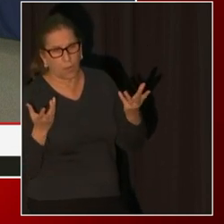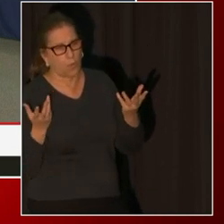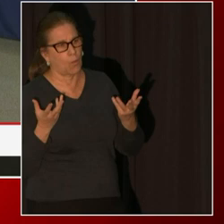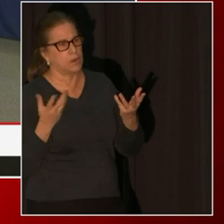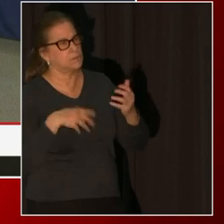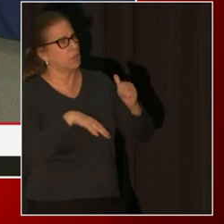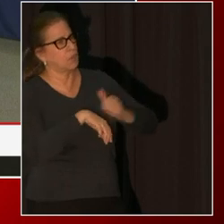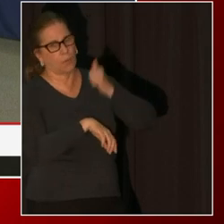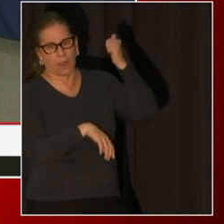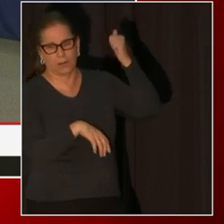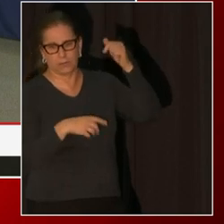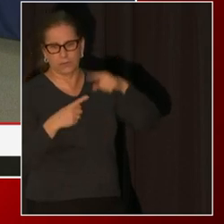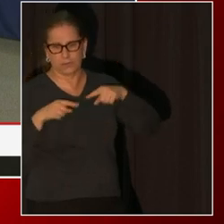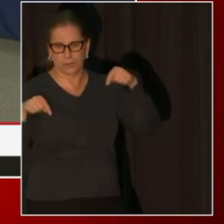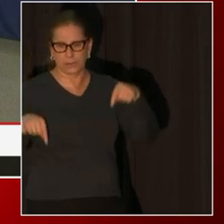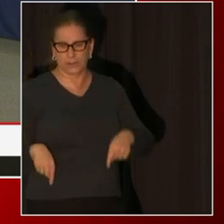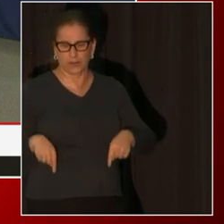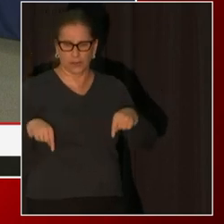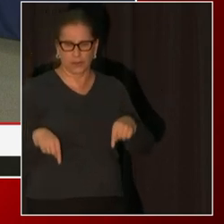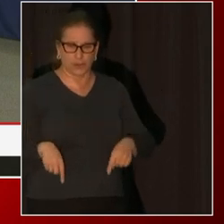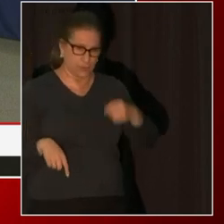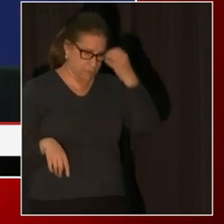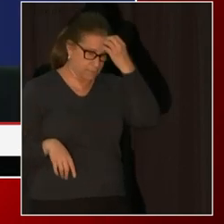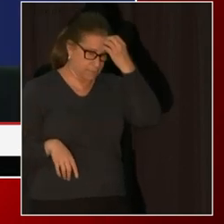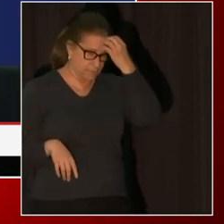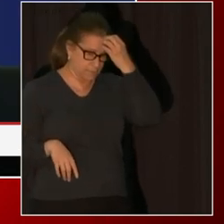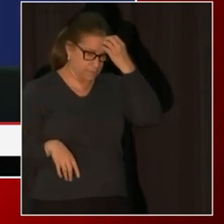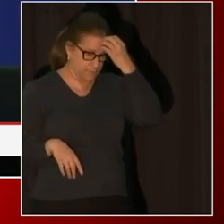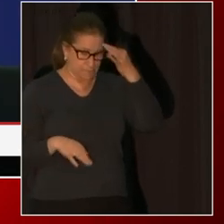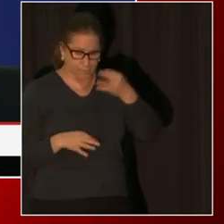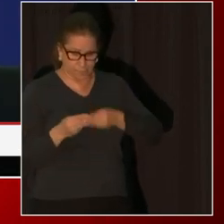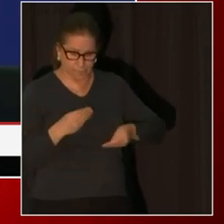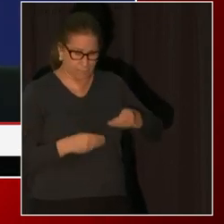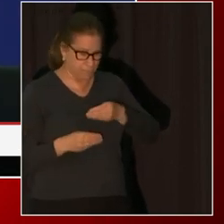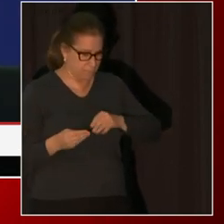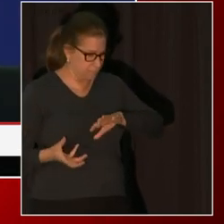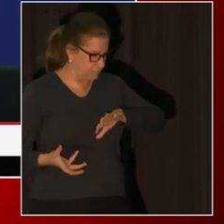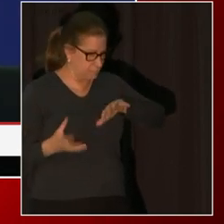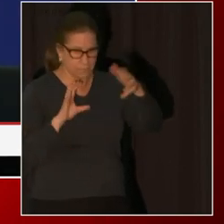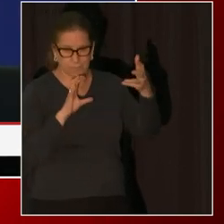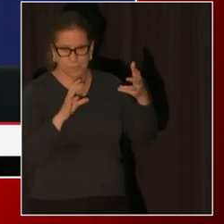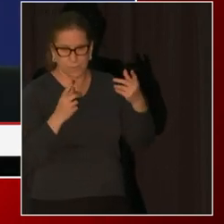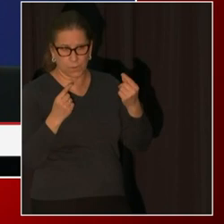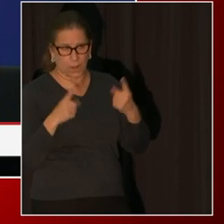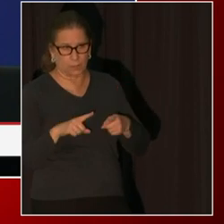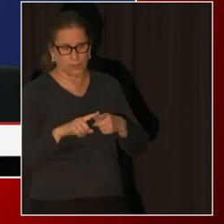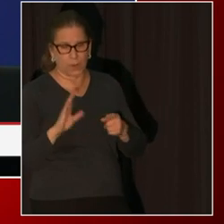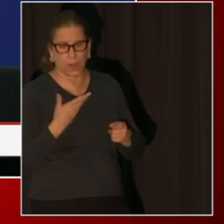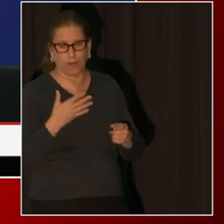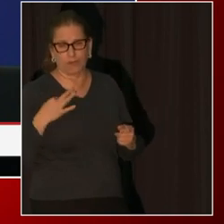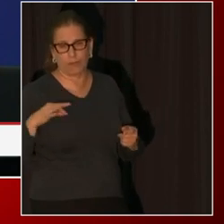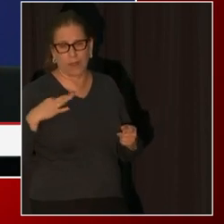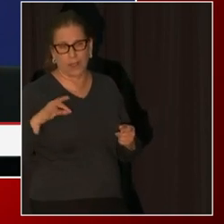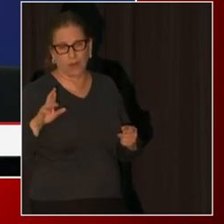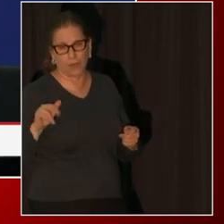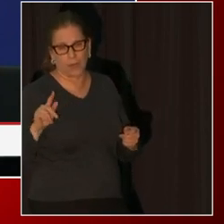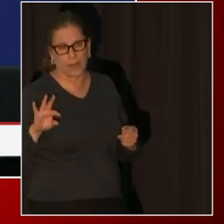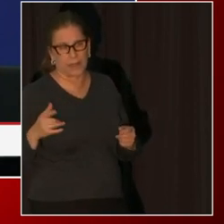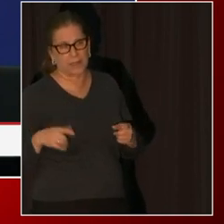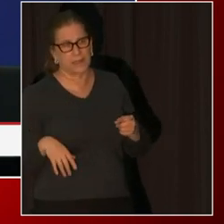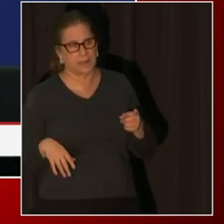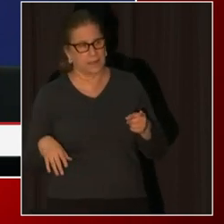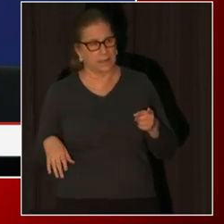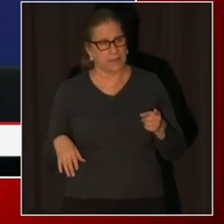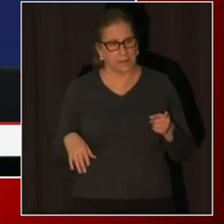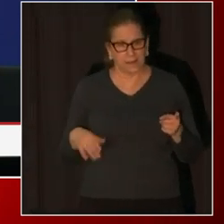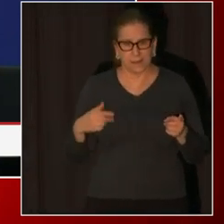not careful with its reserves? We had a lot of discussions in the evenings, a lot of discussions about how much could